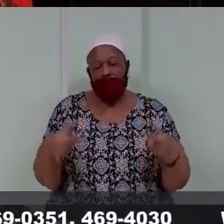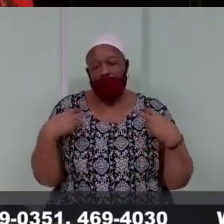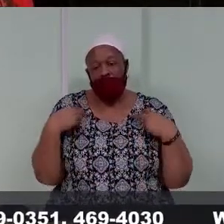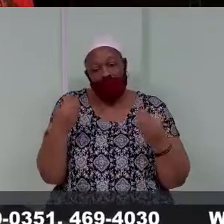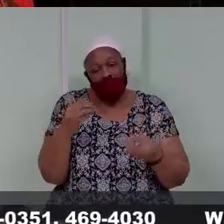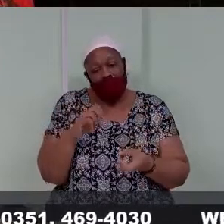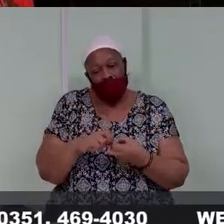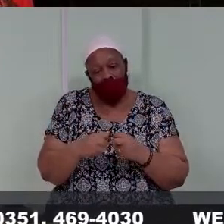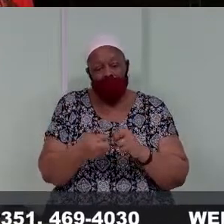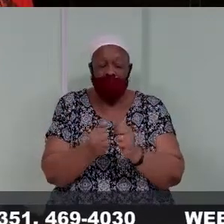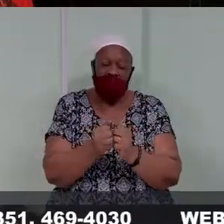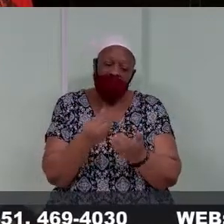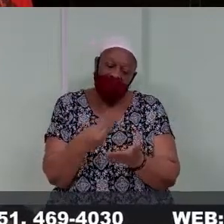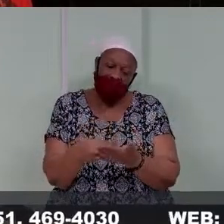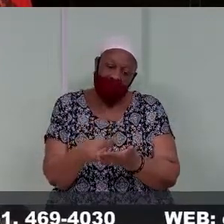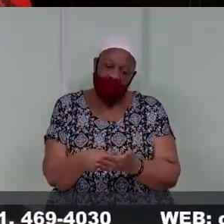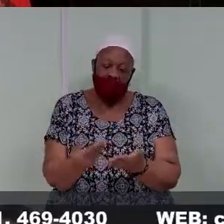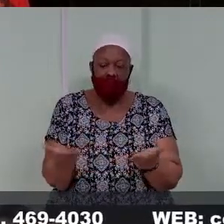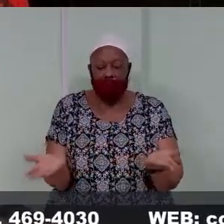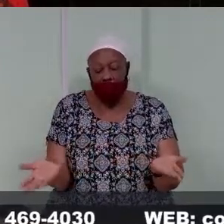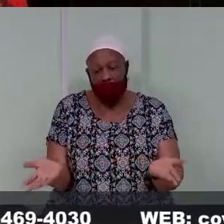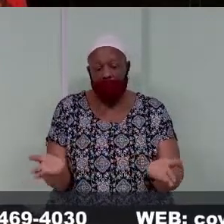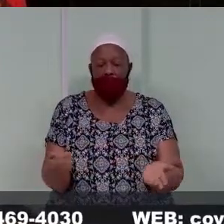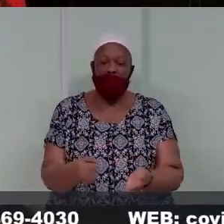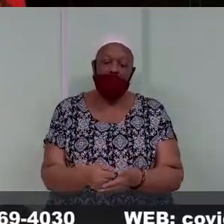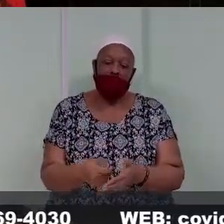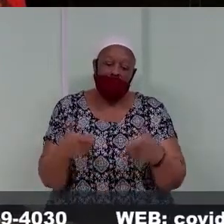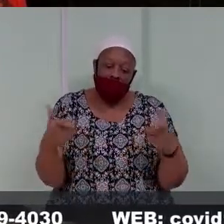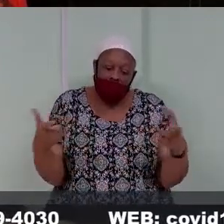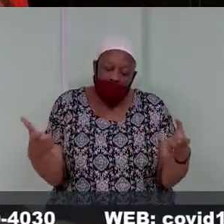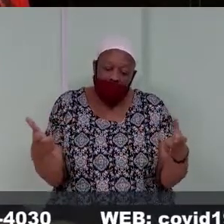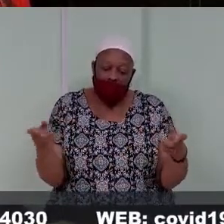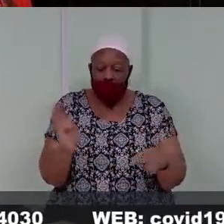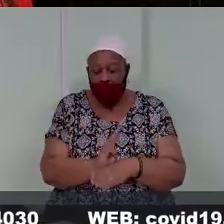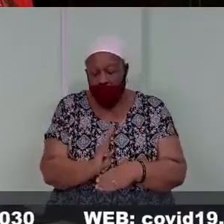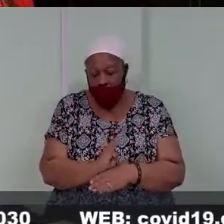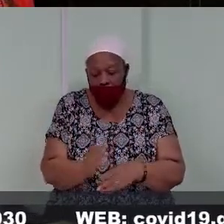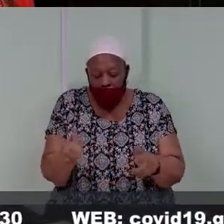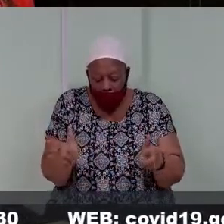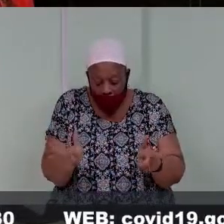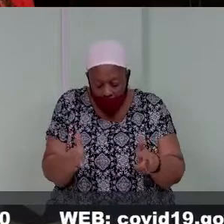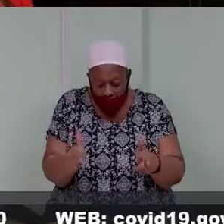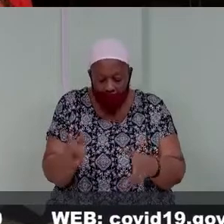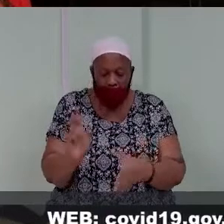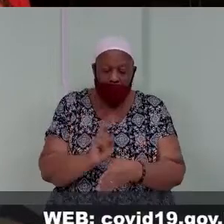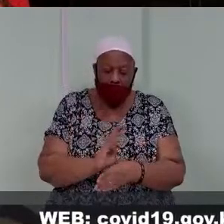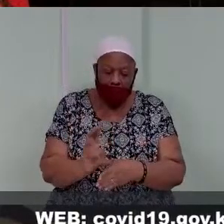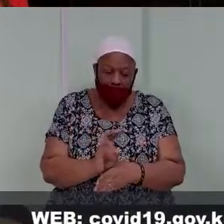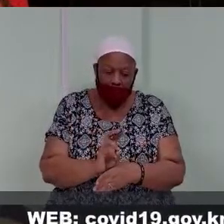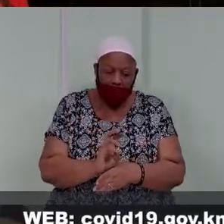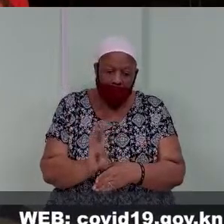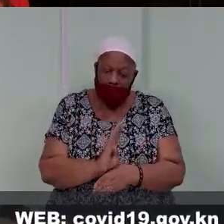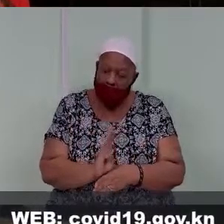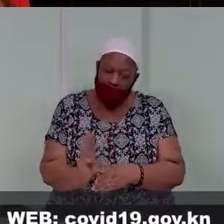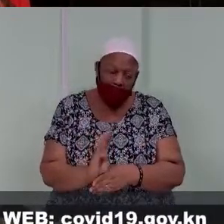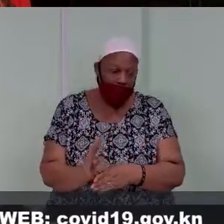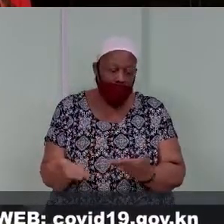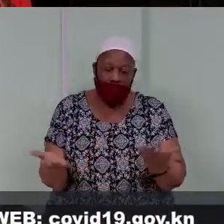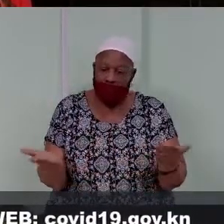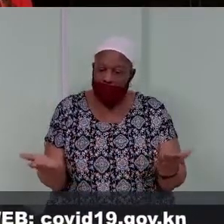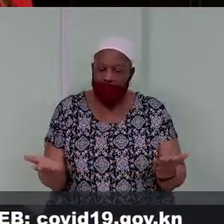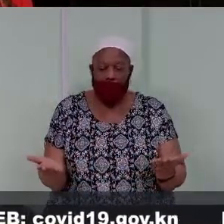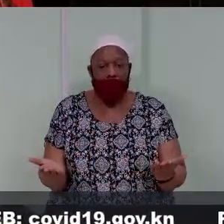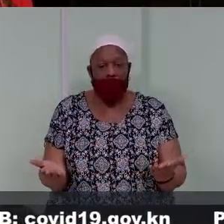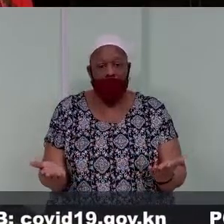this time. Whether you're a small business or a big business, whether you're single or a